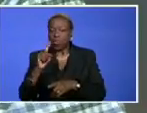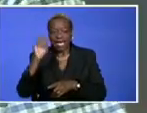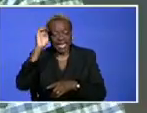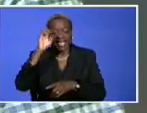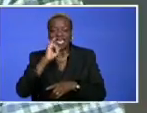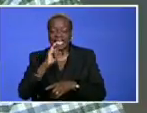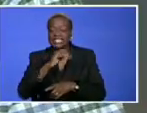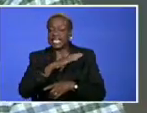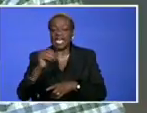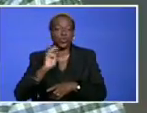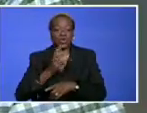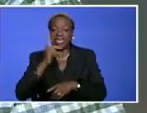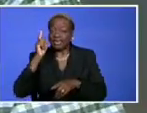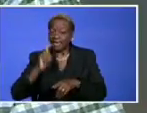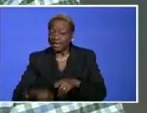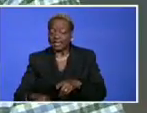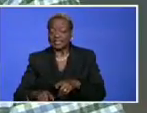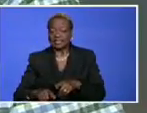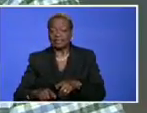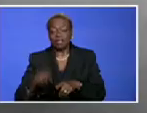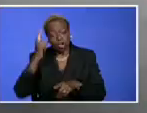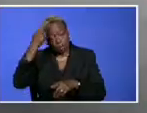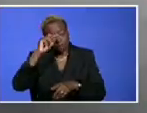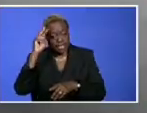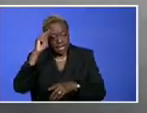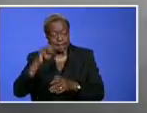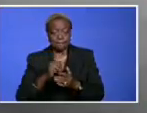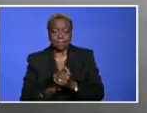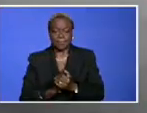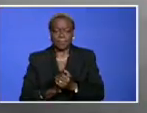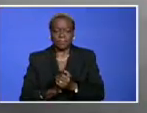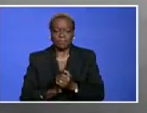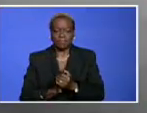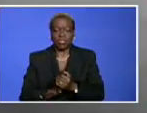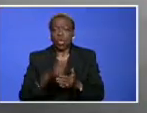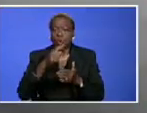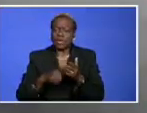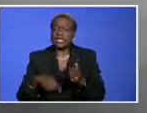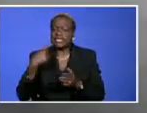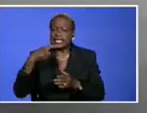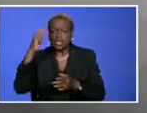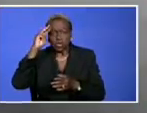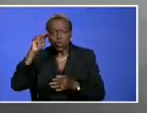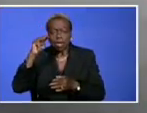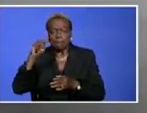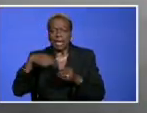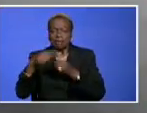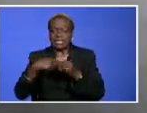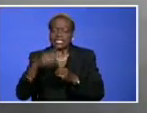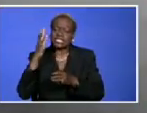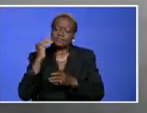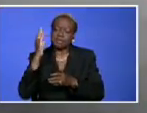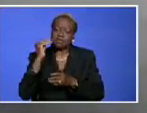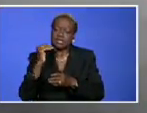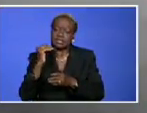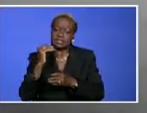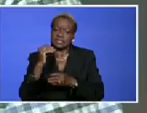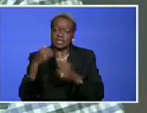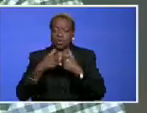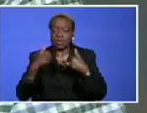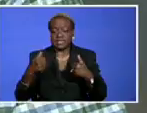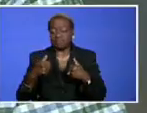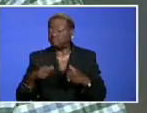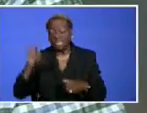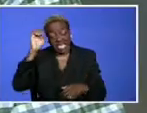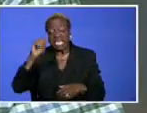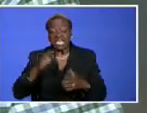we're unable to go and track him down. What's he told you about his experience here in quarantine? So far, he's